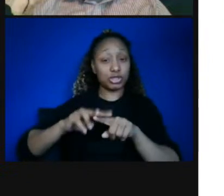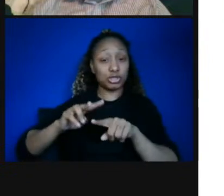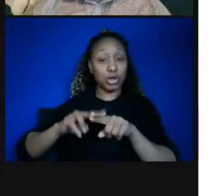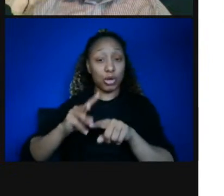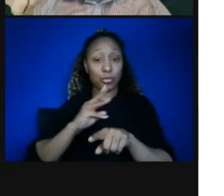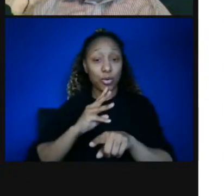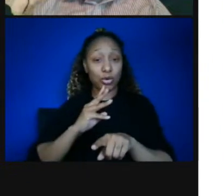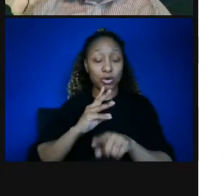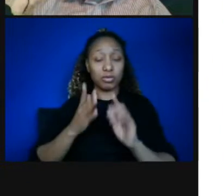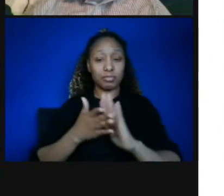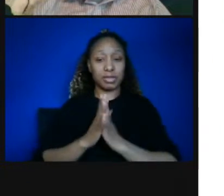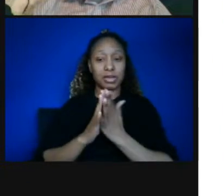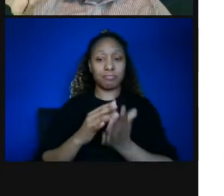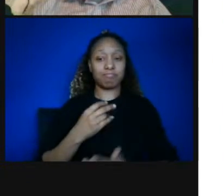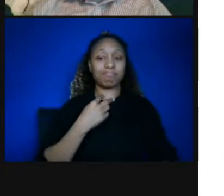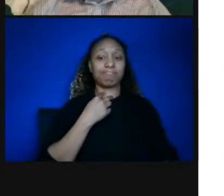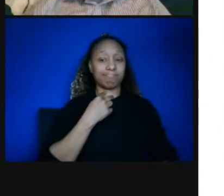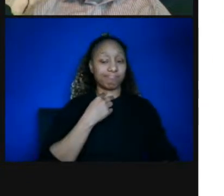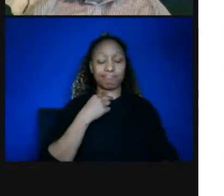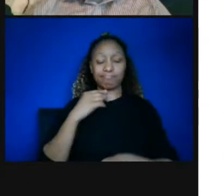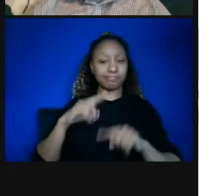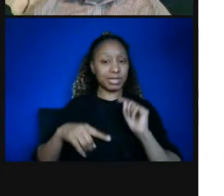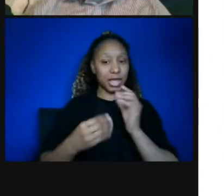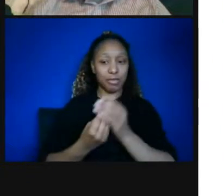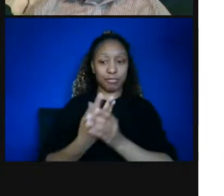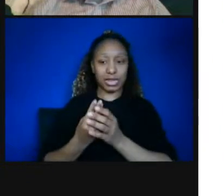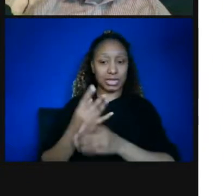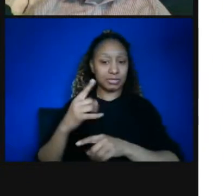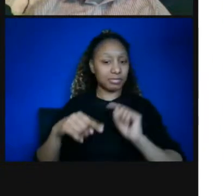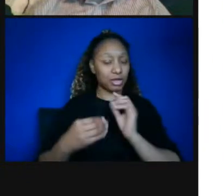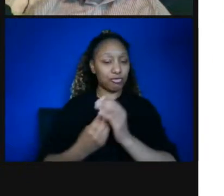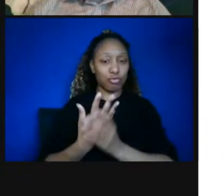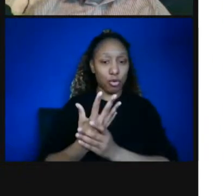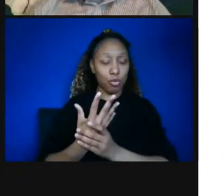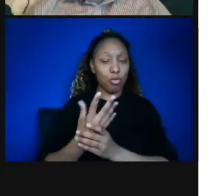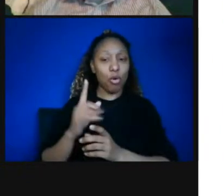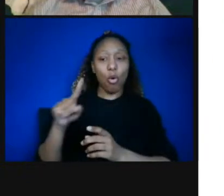suffocates all other plant growth, allowing only salt-resistant